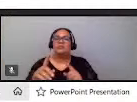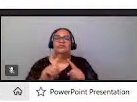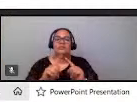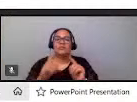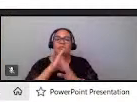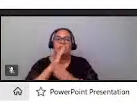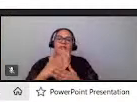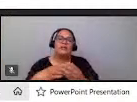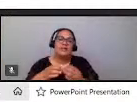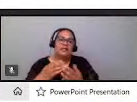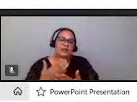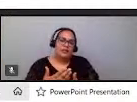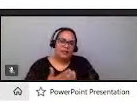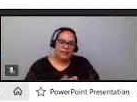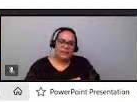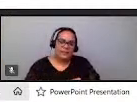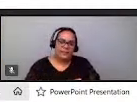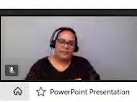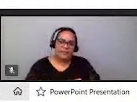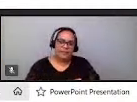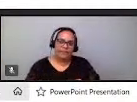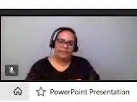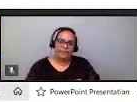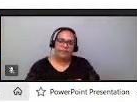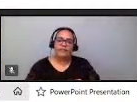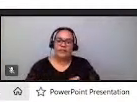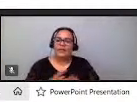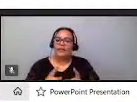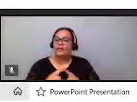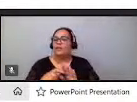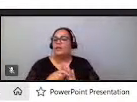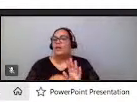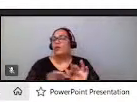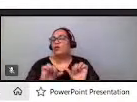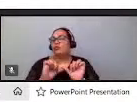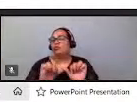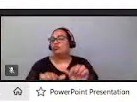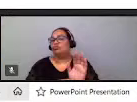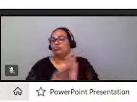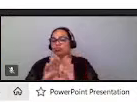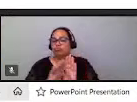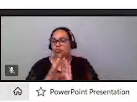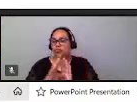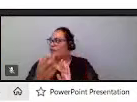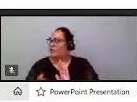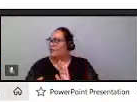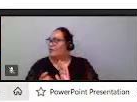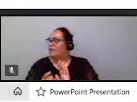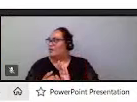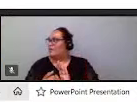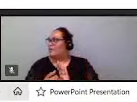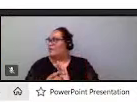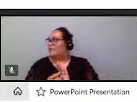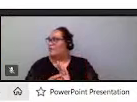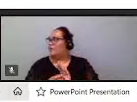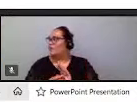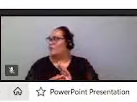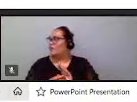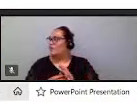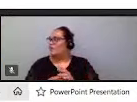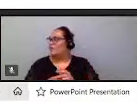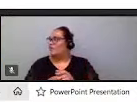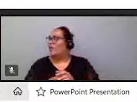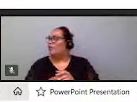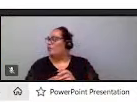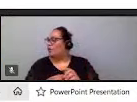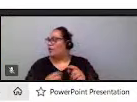private sector um in terms of continuous Improvement we have uh industrial Engineers on site